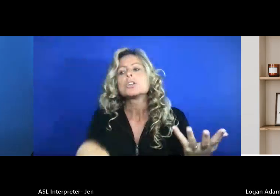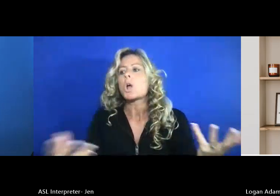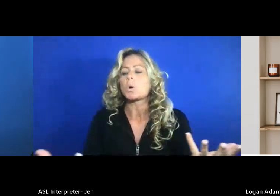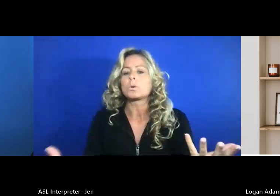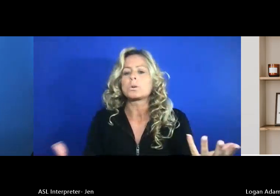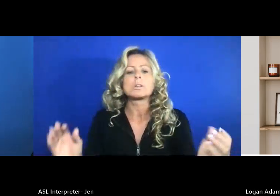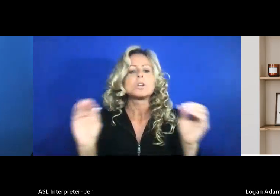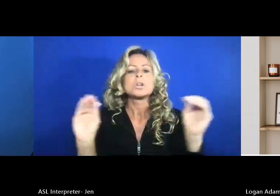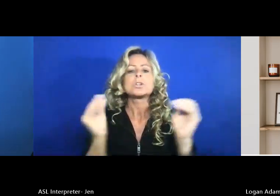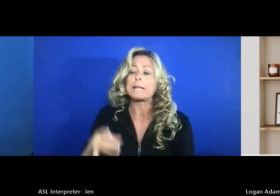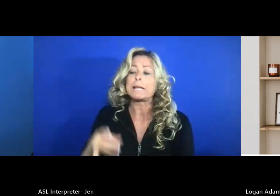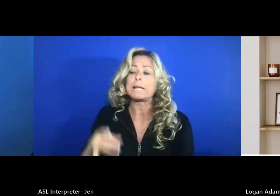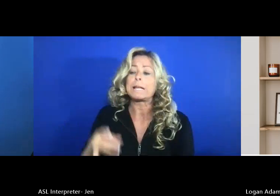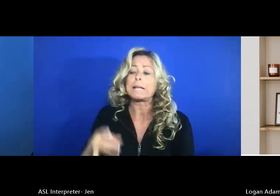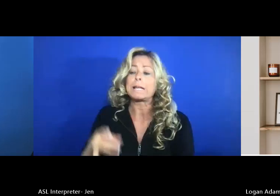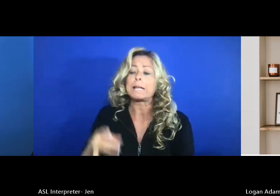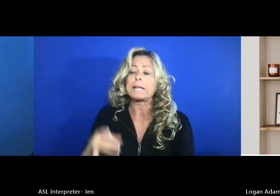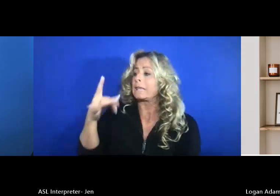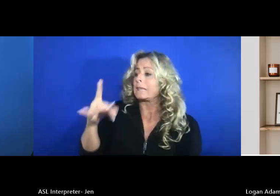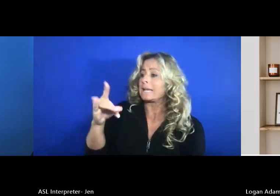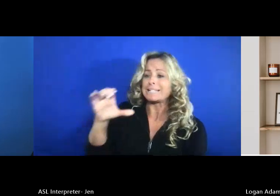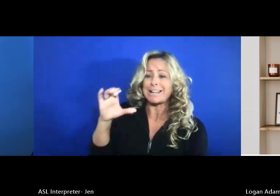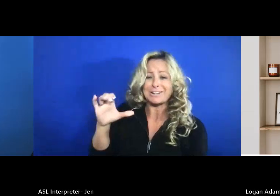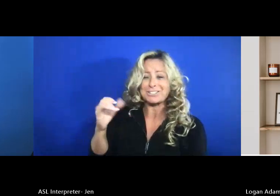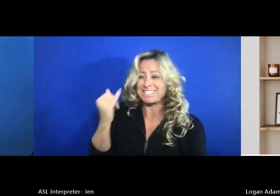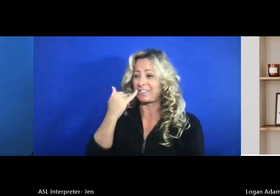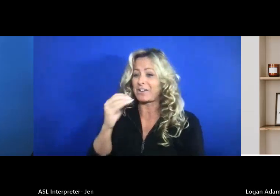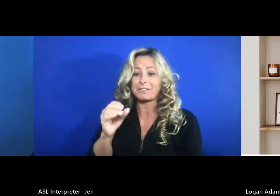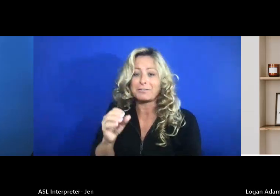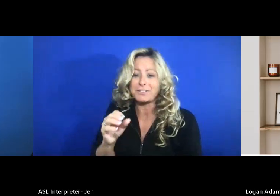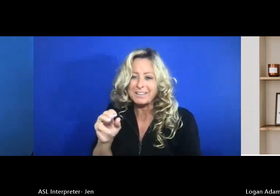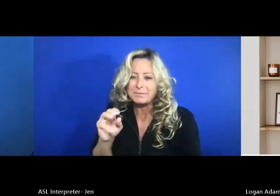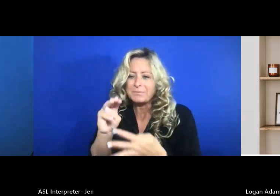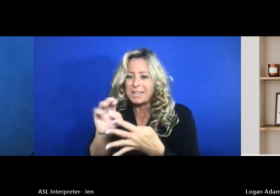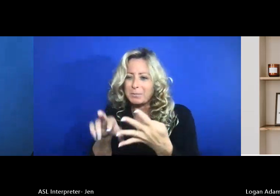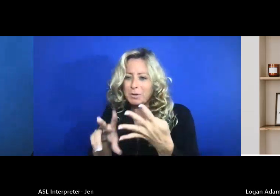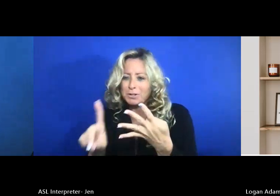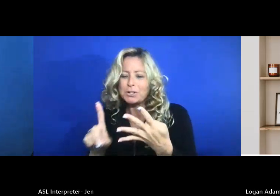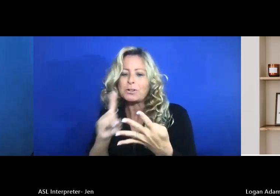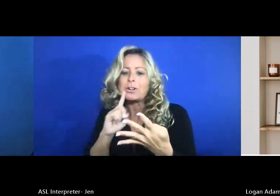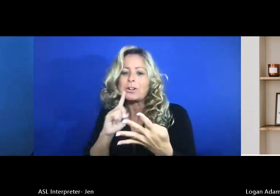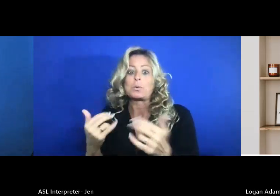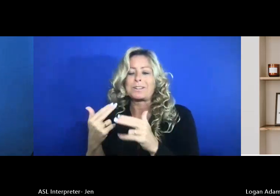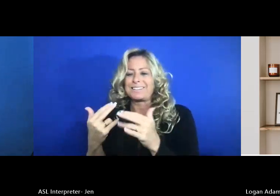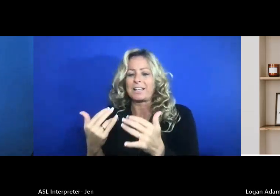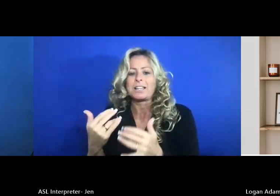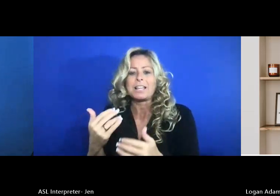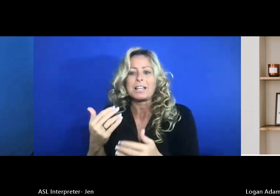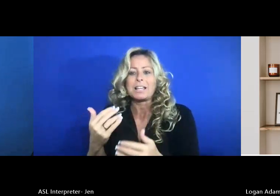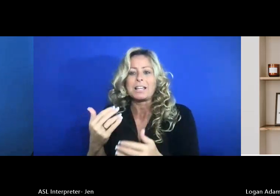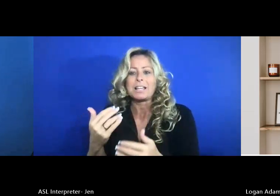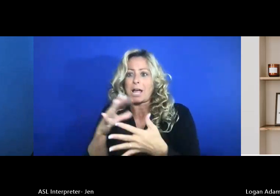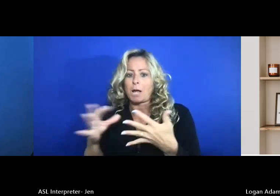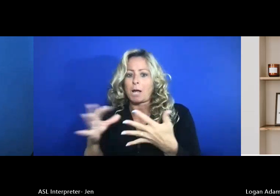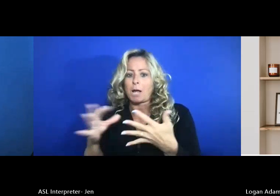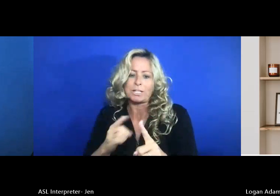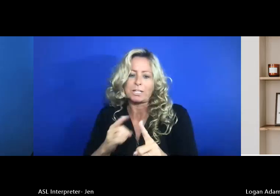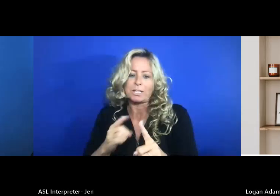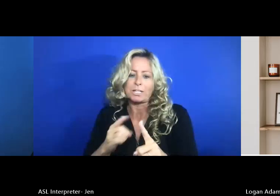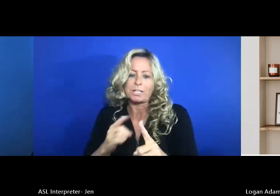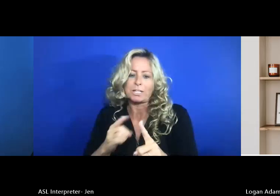no longer the late 1800s. And if I have what we would now call an opioid use disorder, my options were pretty